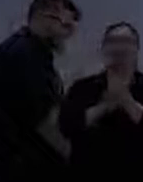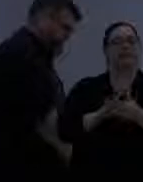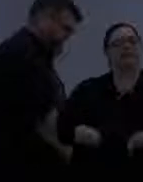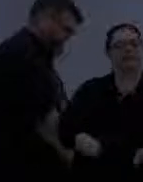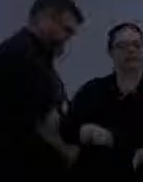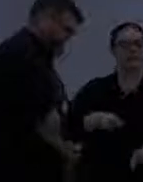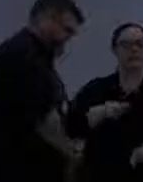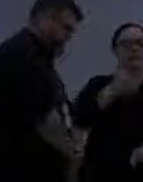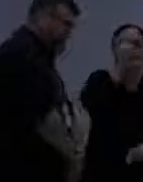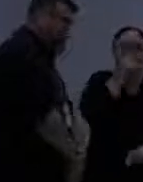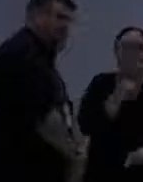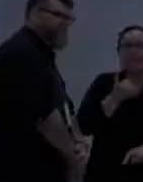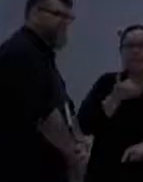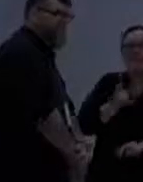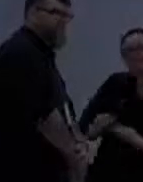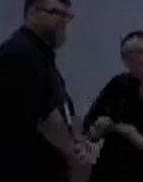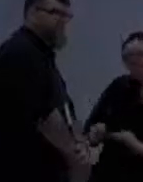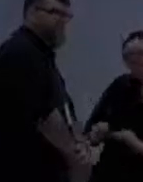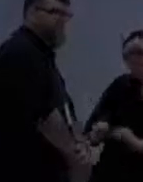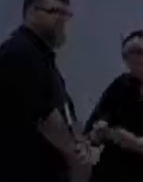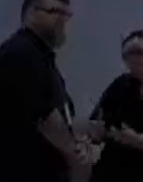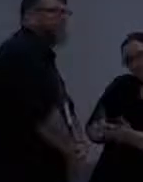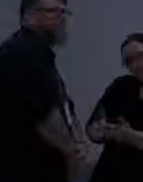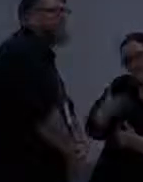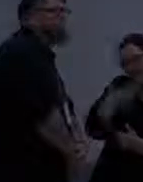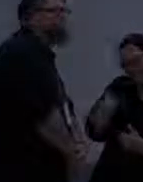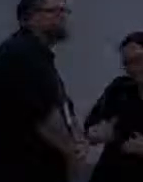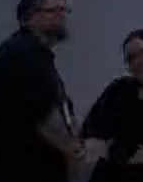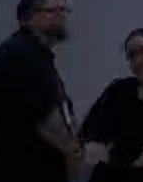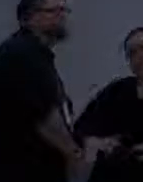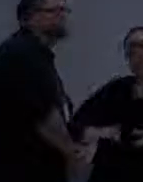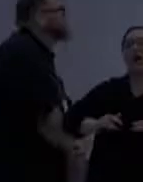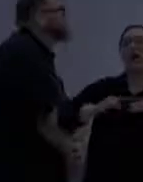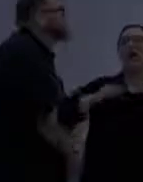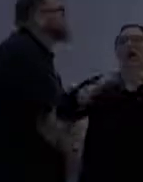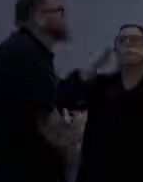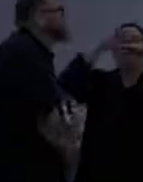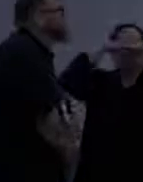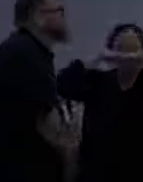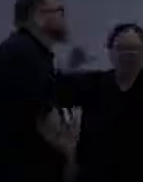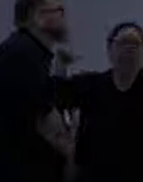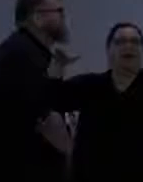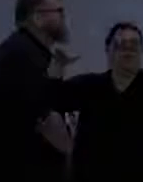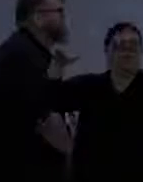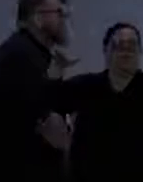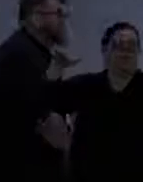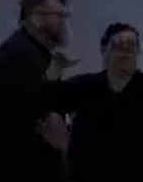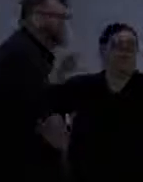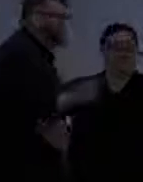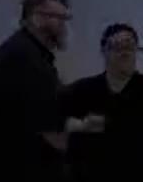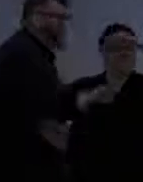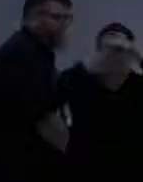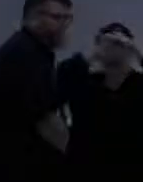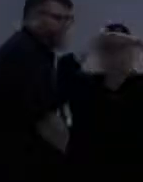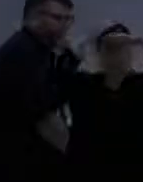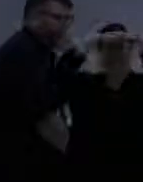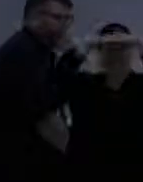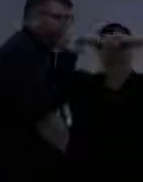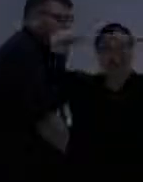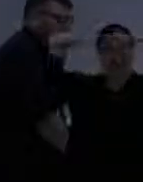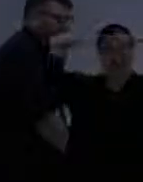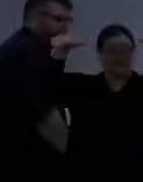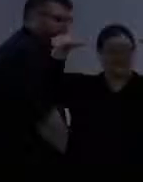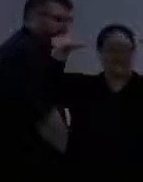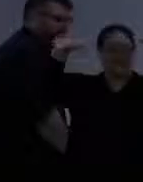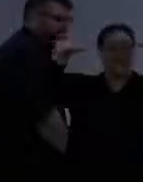way up to infringement notices, civil penalties and banning. And by the time you're at banning, that's where